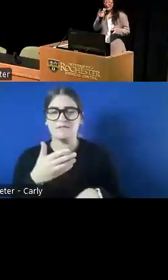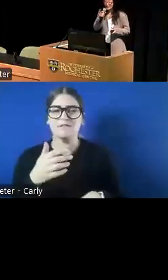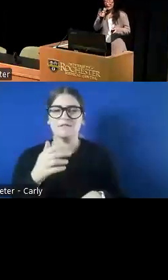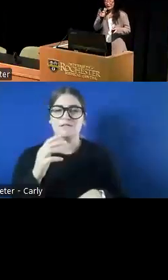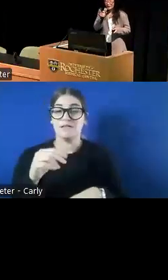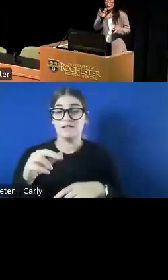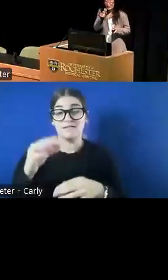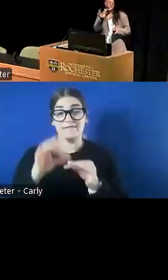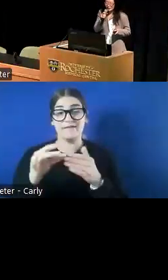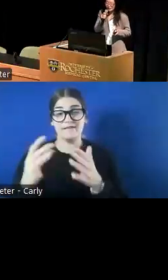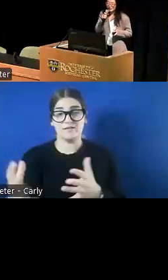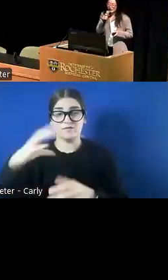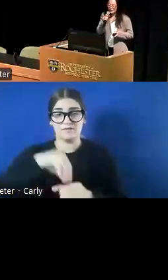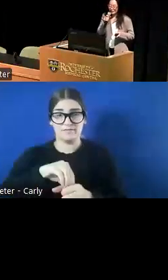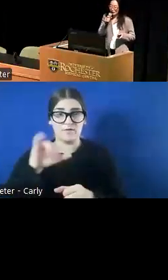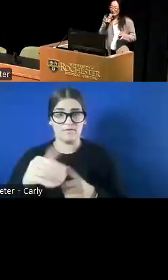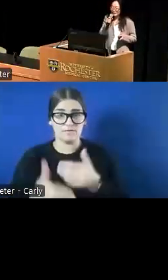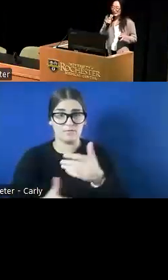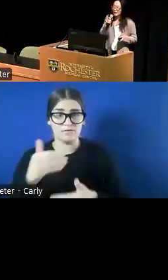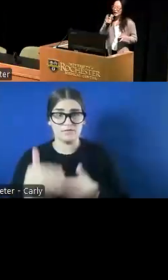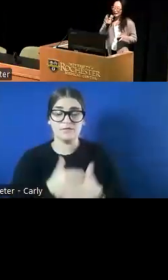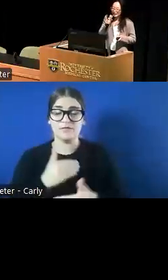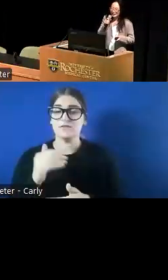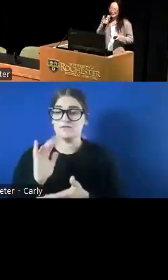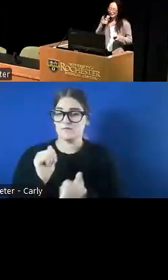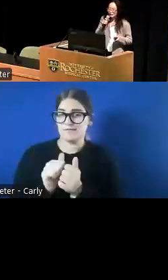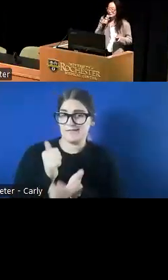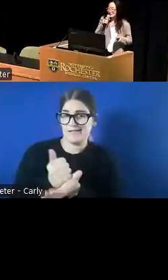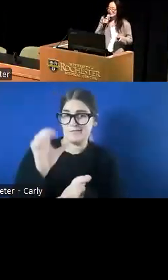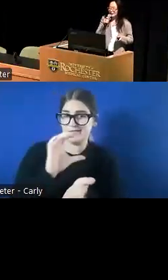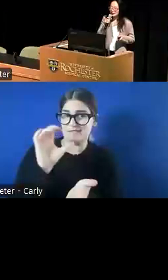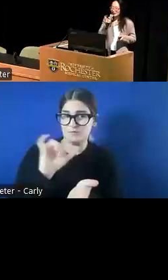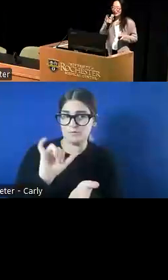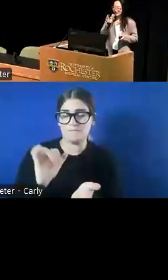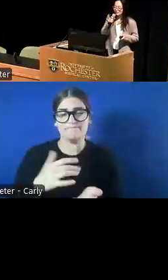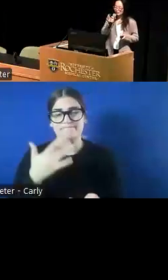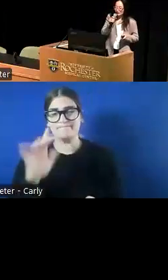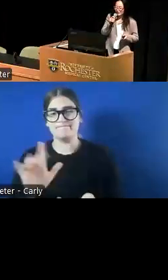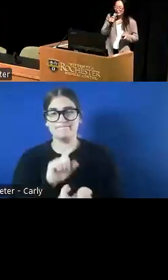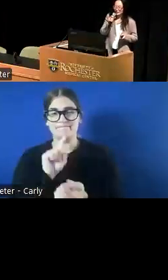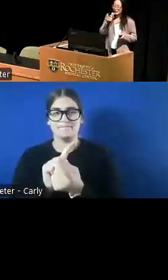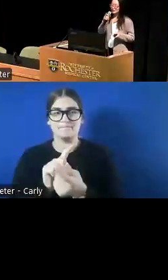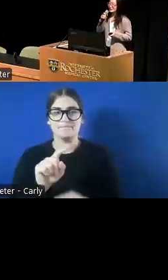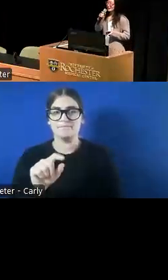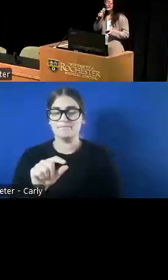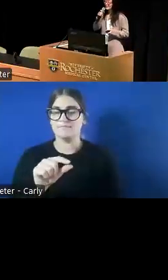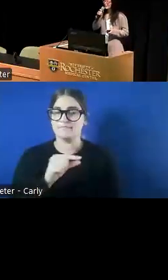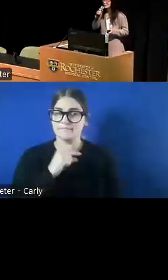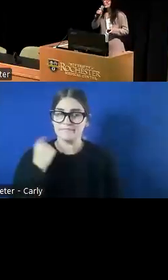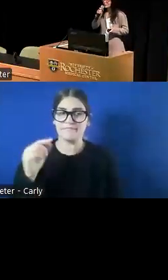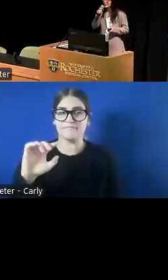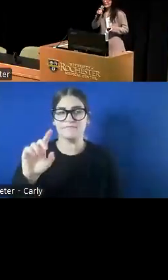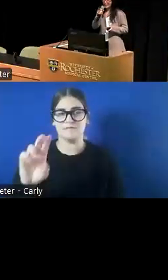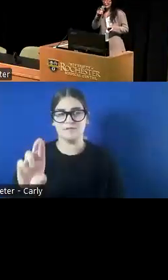in that, and as well as their help seeking. And I'm thankful to have met Reverend and Dr. Jinsei Kim, who